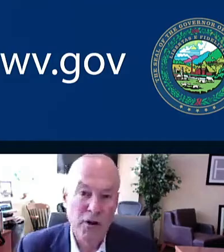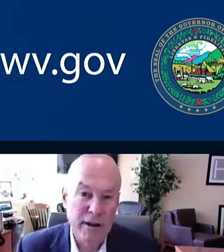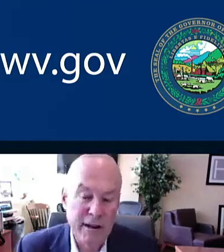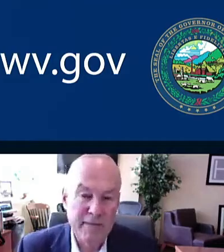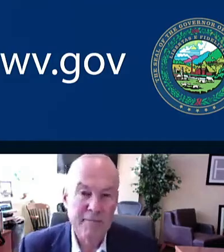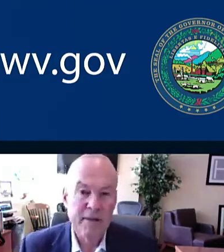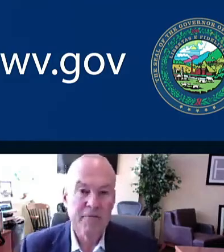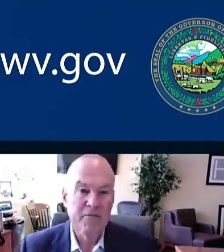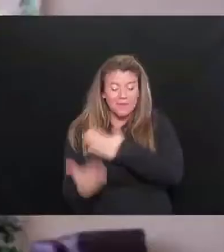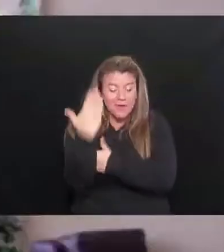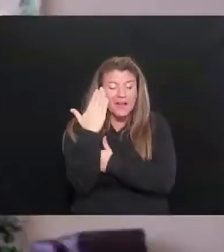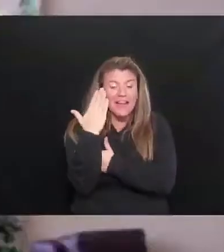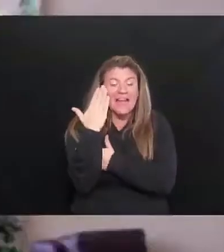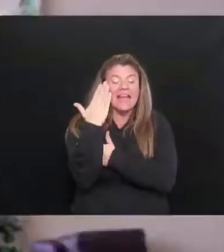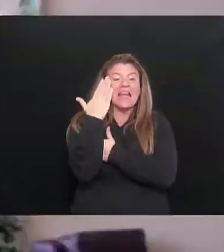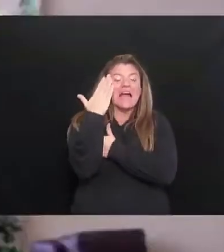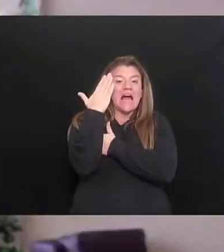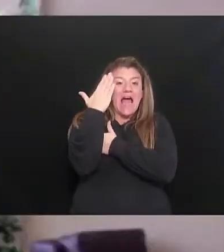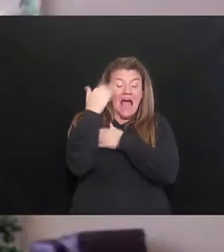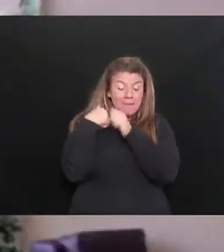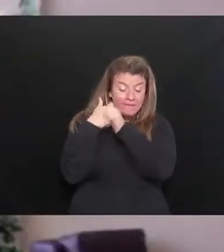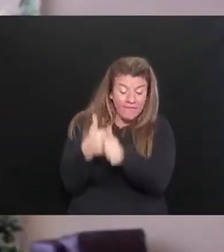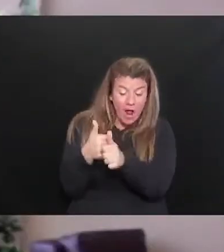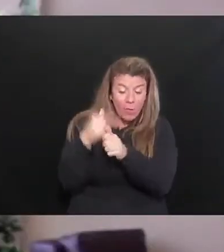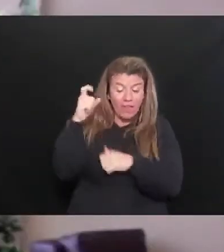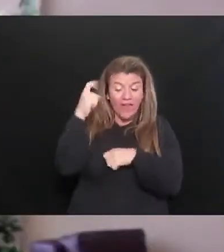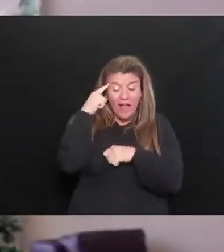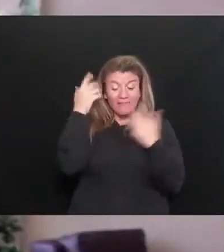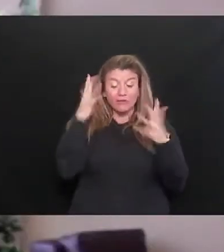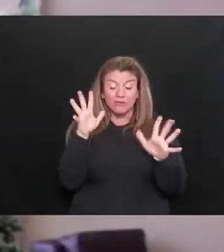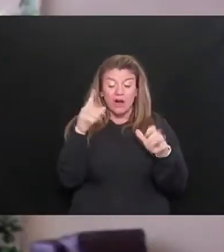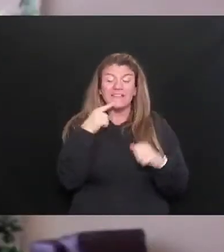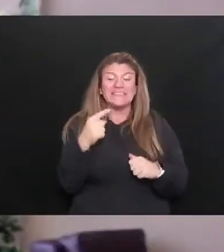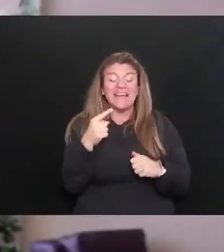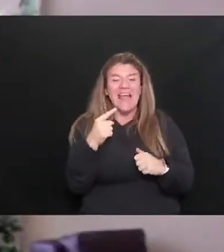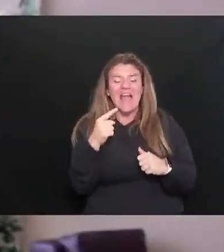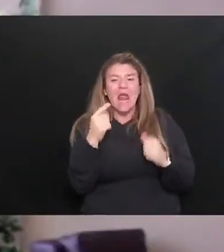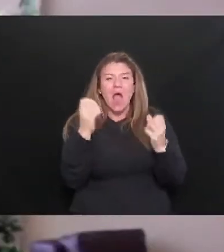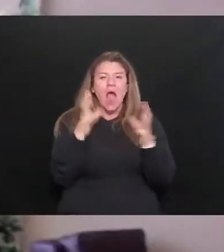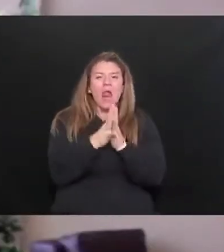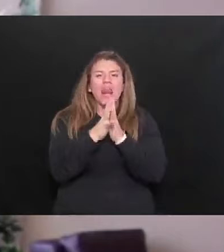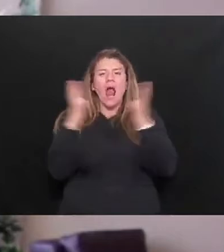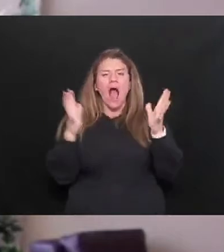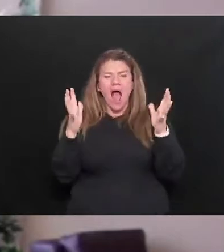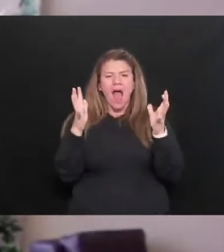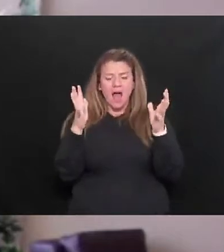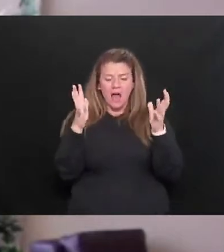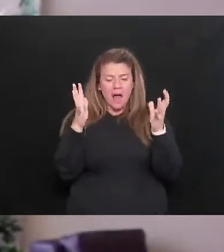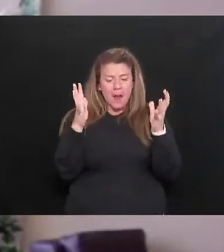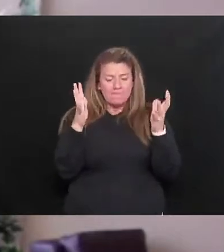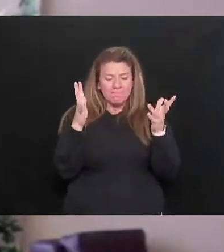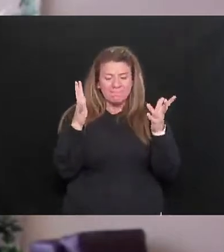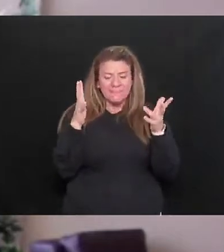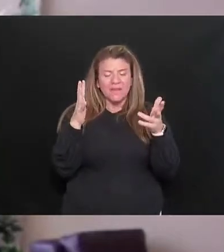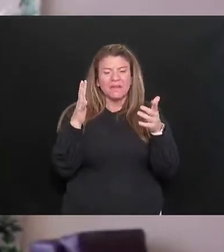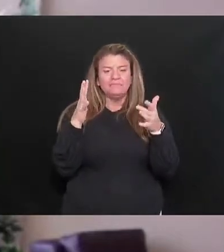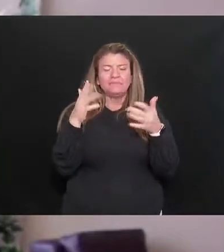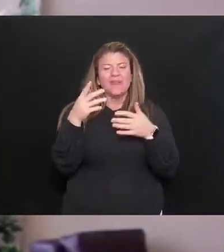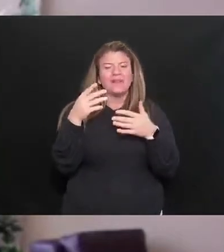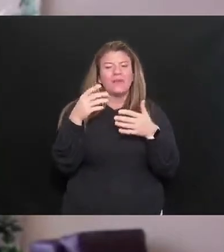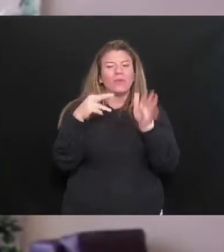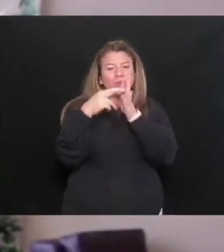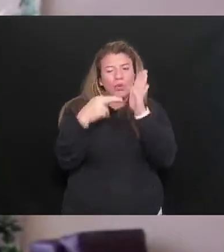Good morning, and in following with what the governor has said, a lot of the parameters that we